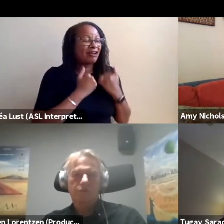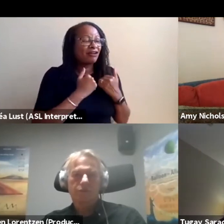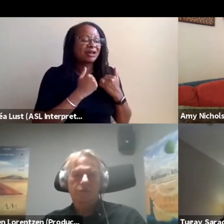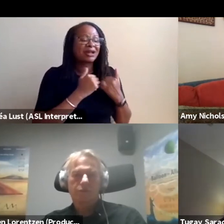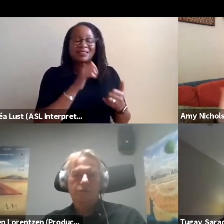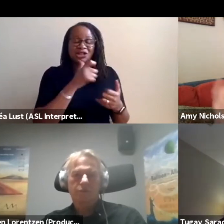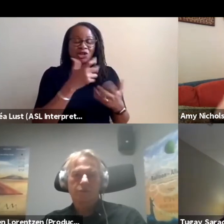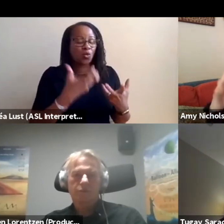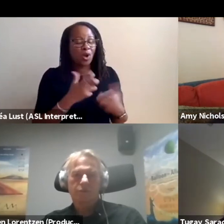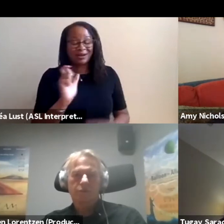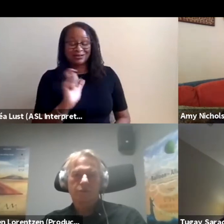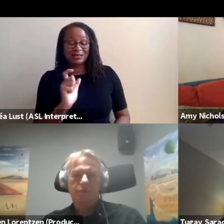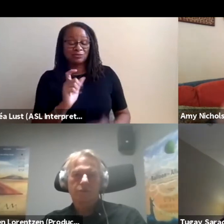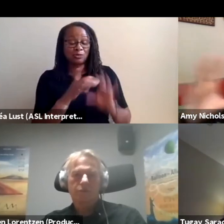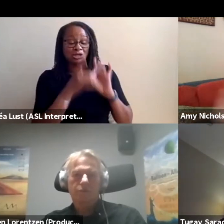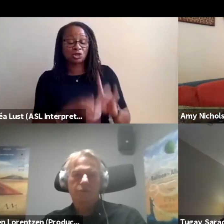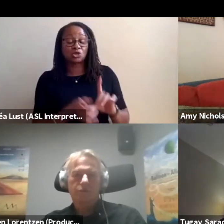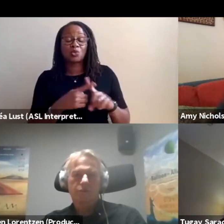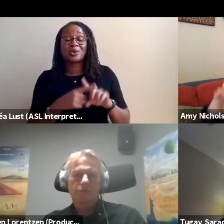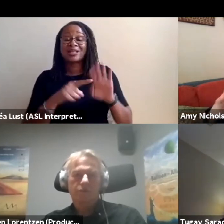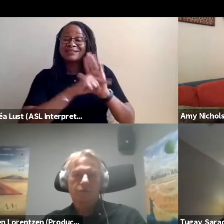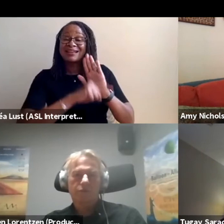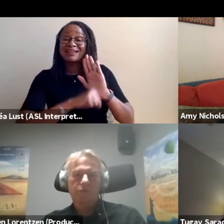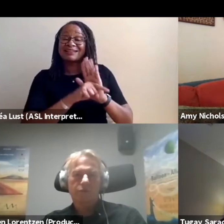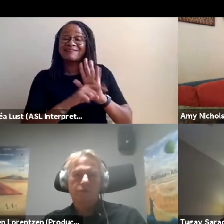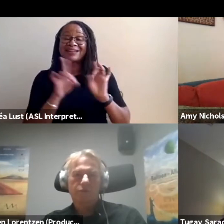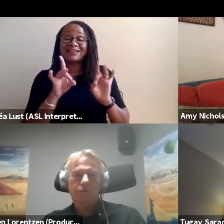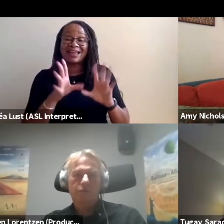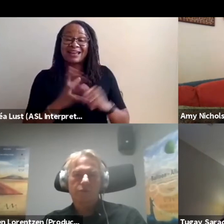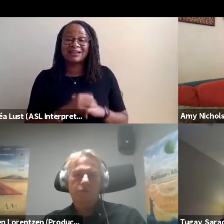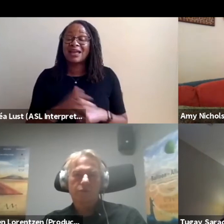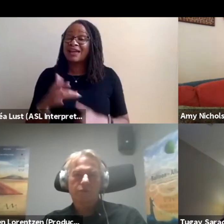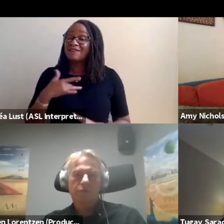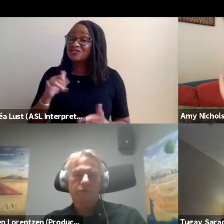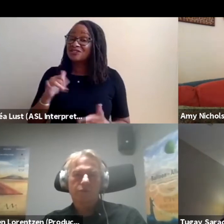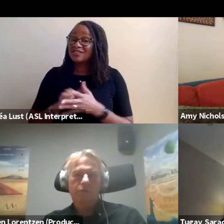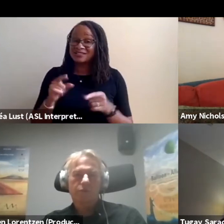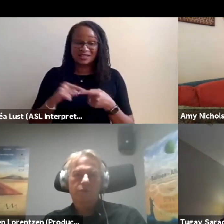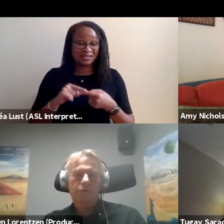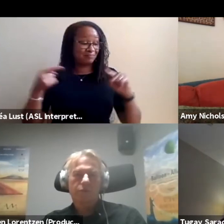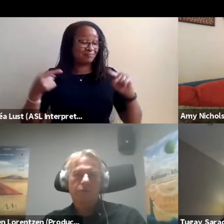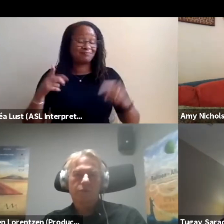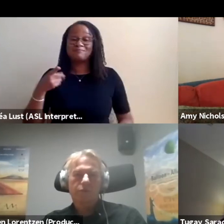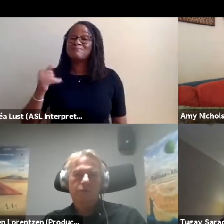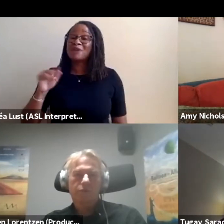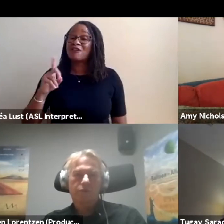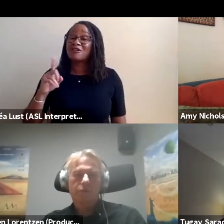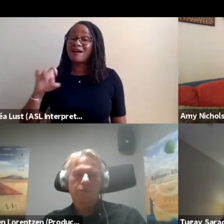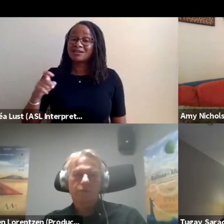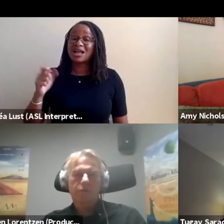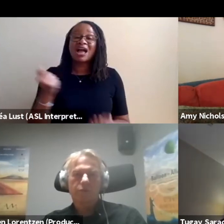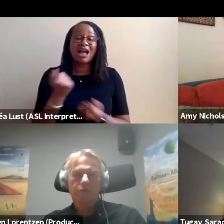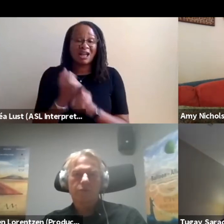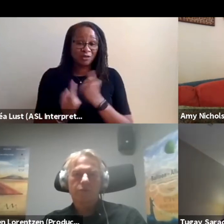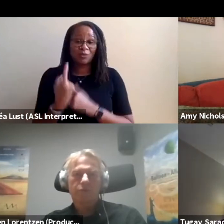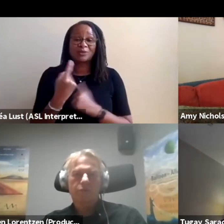hate. I mean, that feels like the paradox that everybody here is facing with making a film like this.